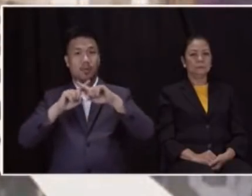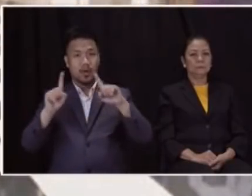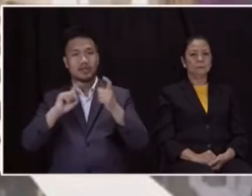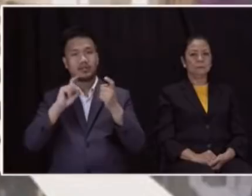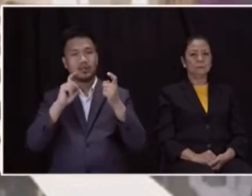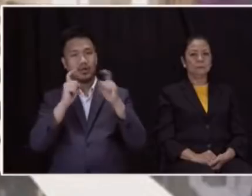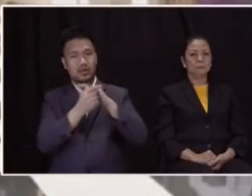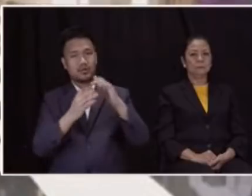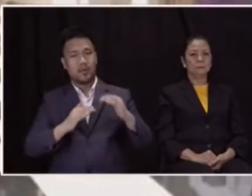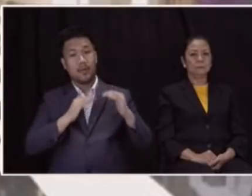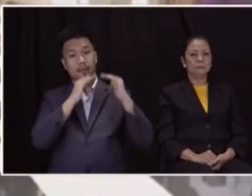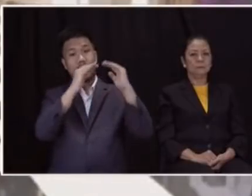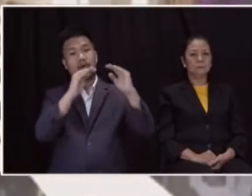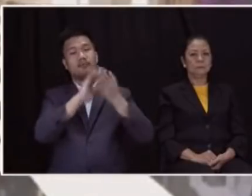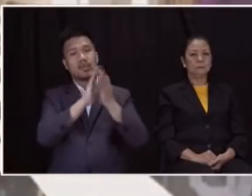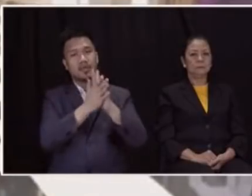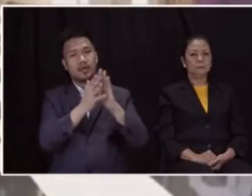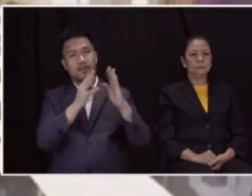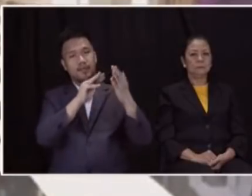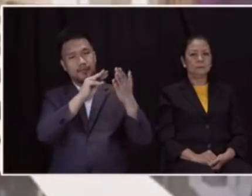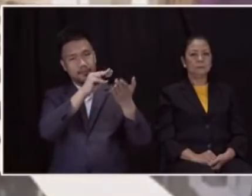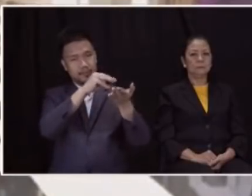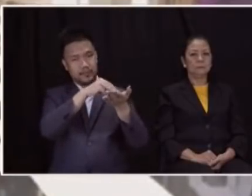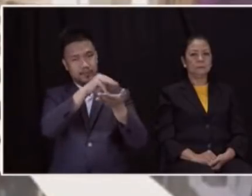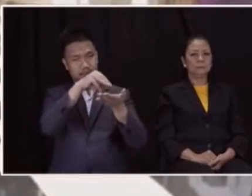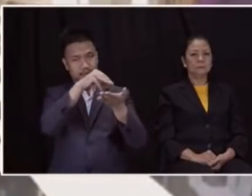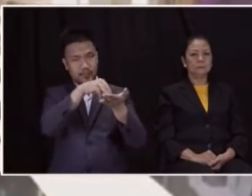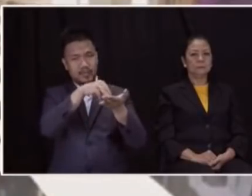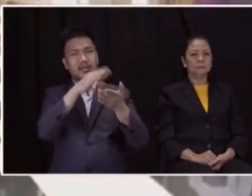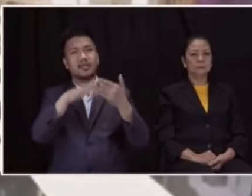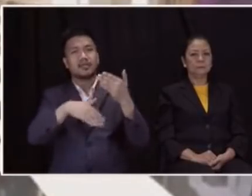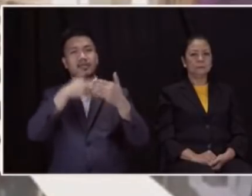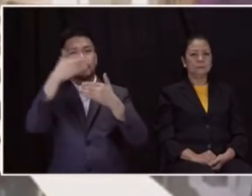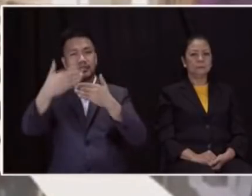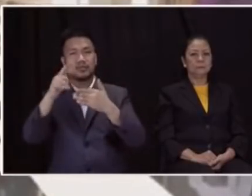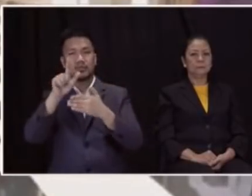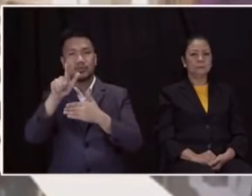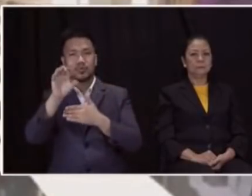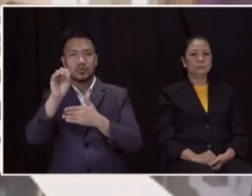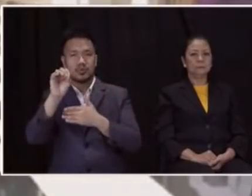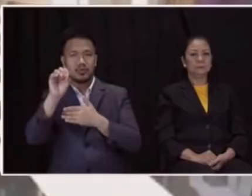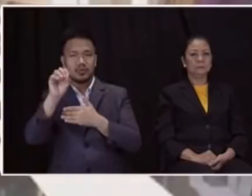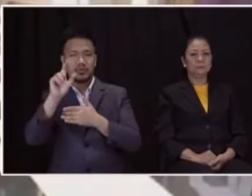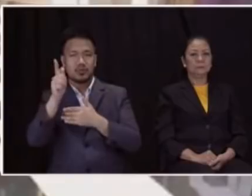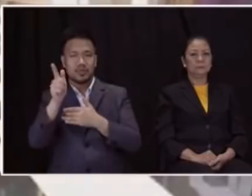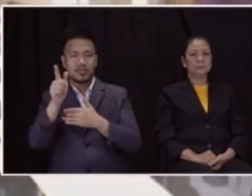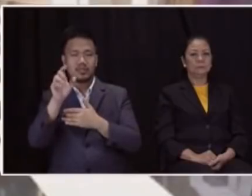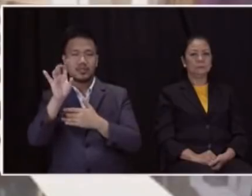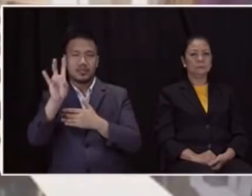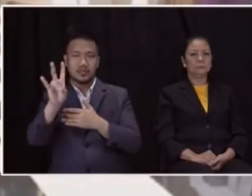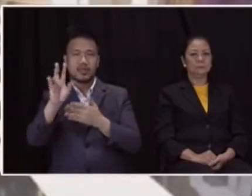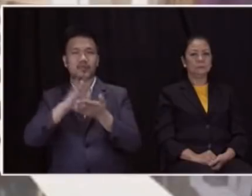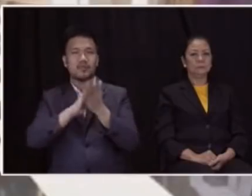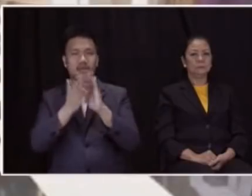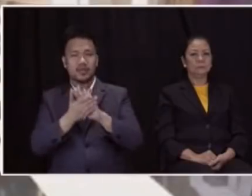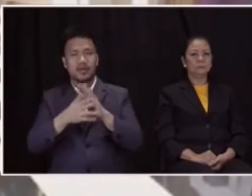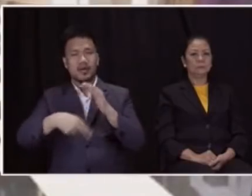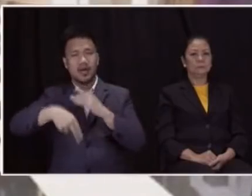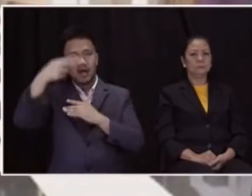as a municipality in 1783, and in 2007, it was converted into a highly urbanized